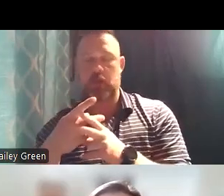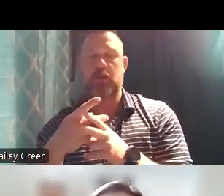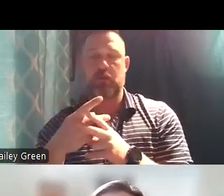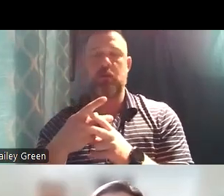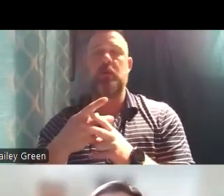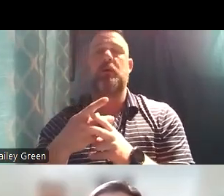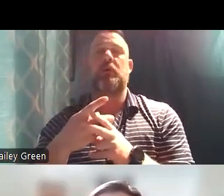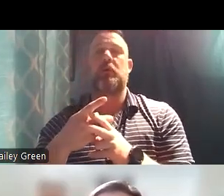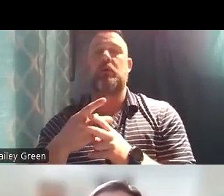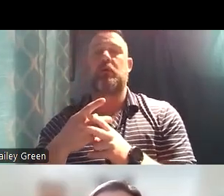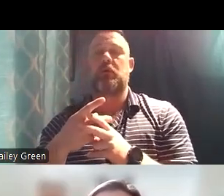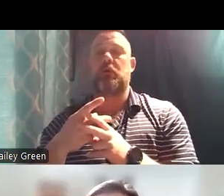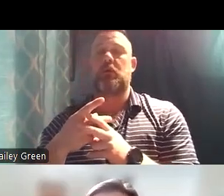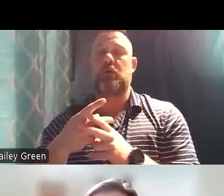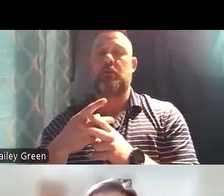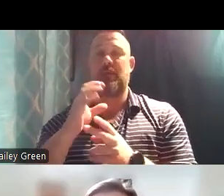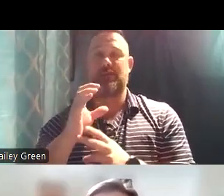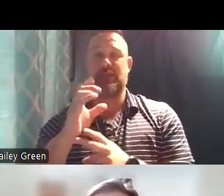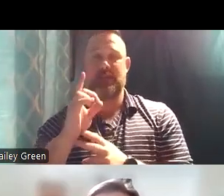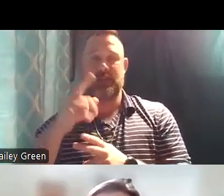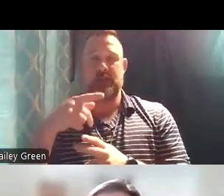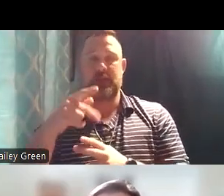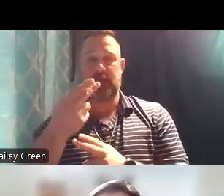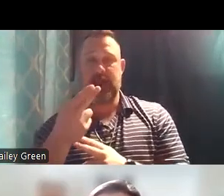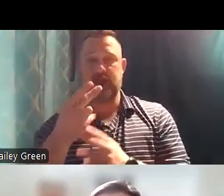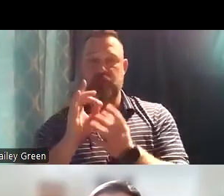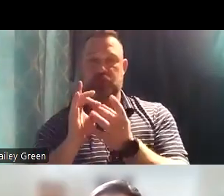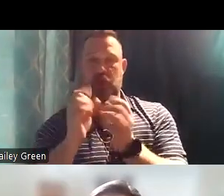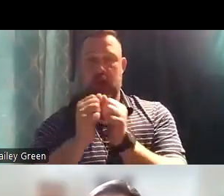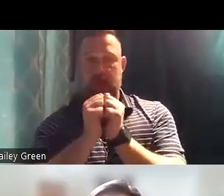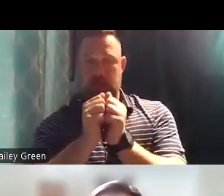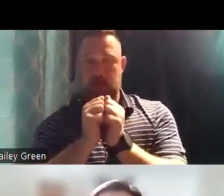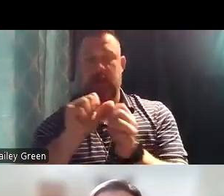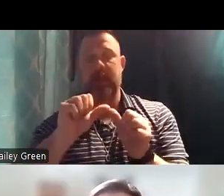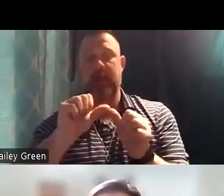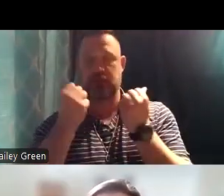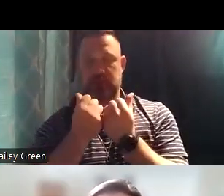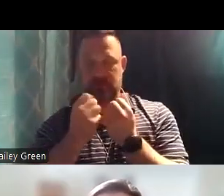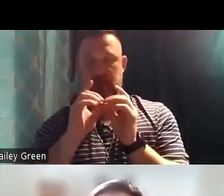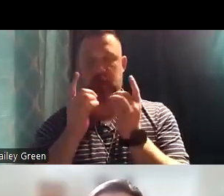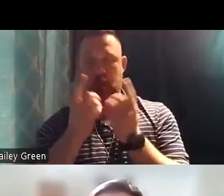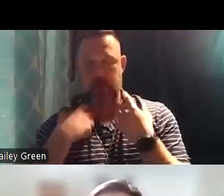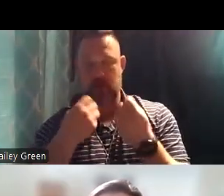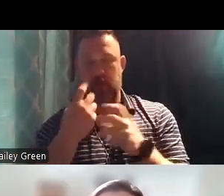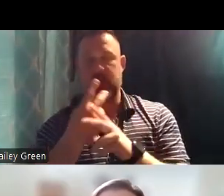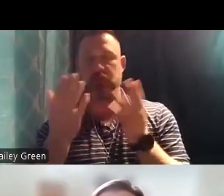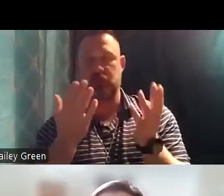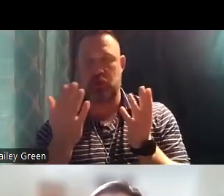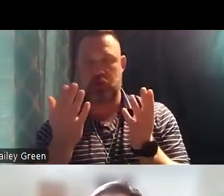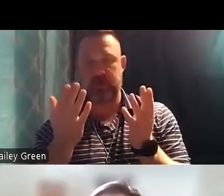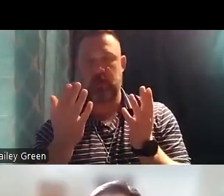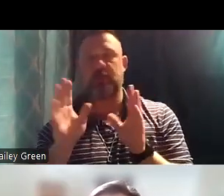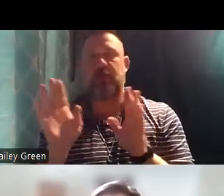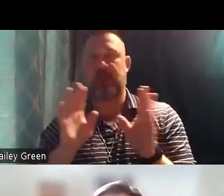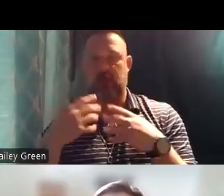then that CDPH is collaborating with our other agencies, including Department of Healthcare Services, the